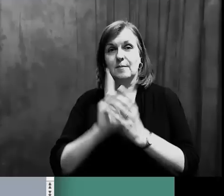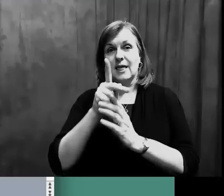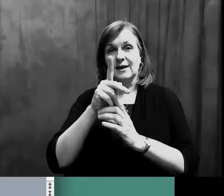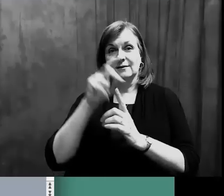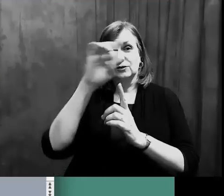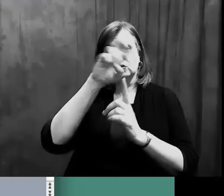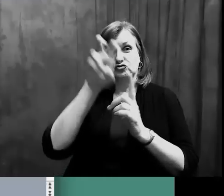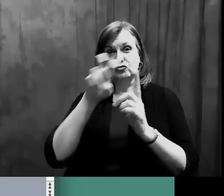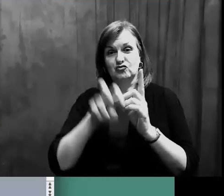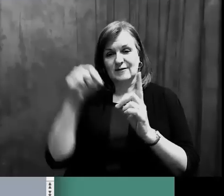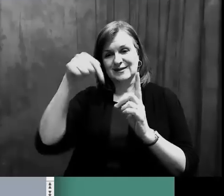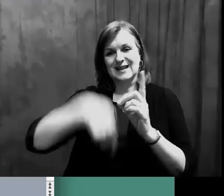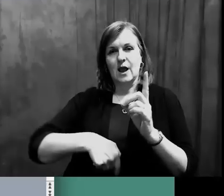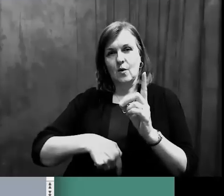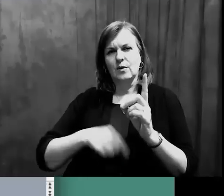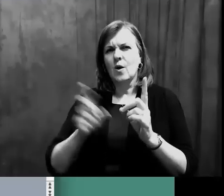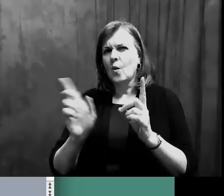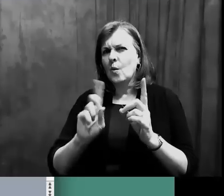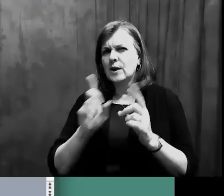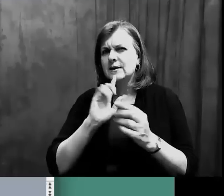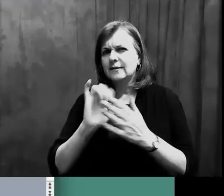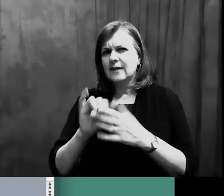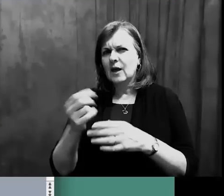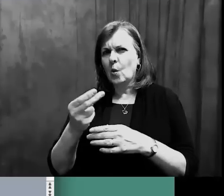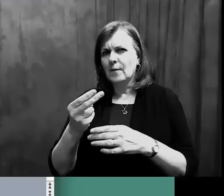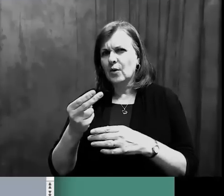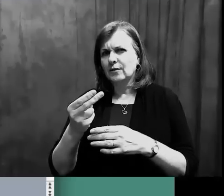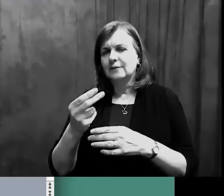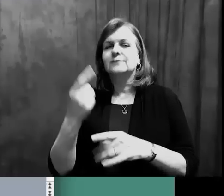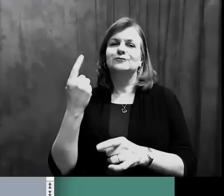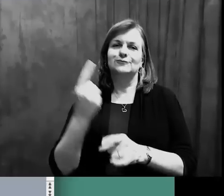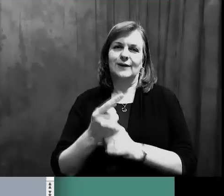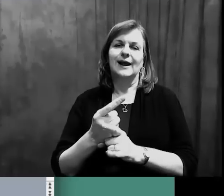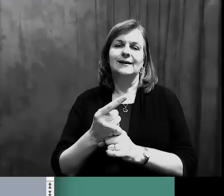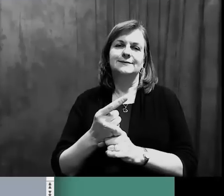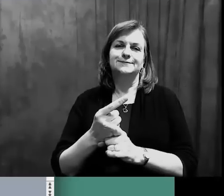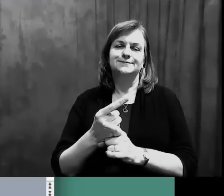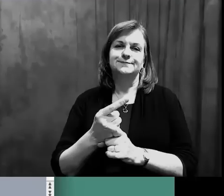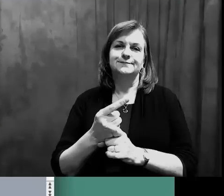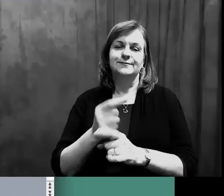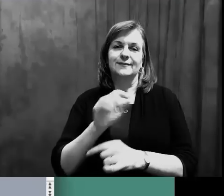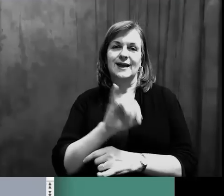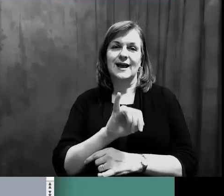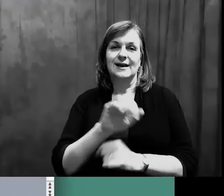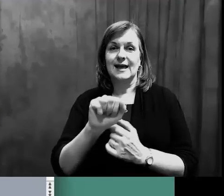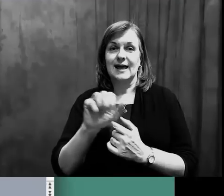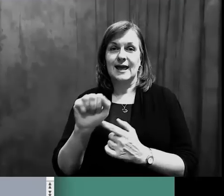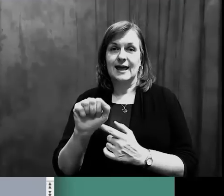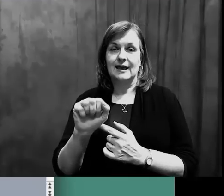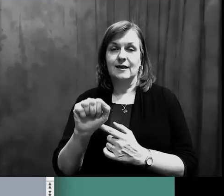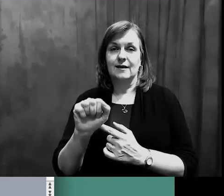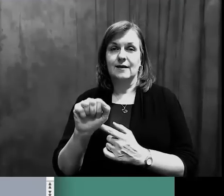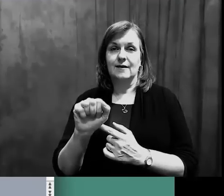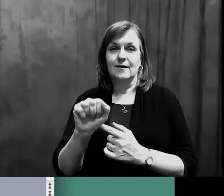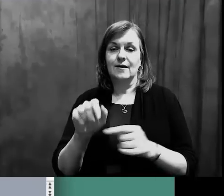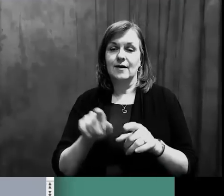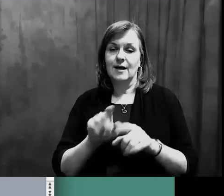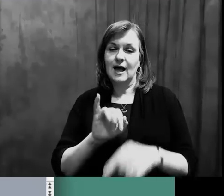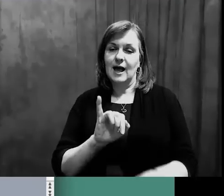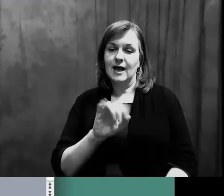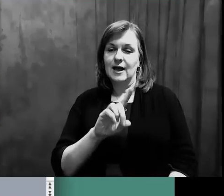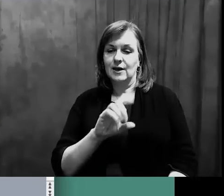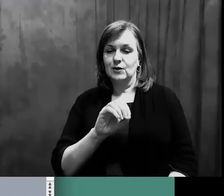moves down the plant. So where must it be located? Right.